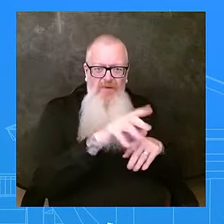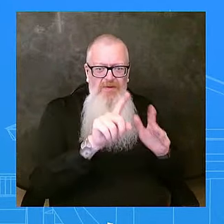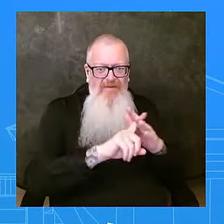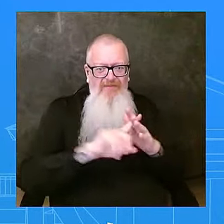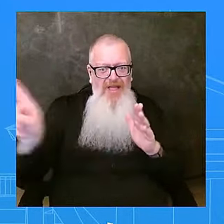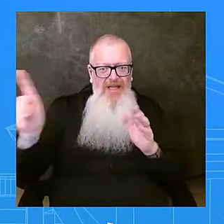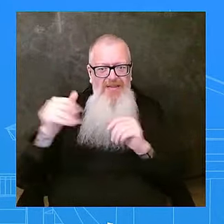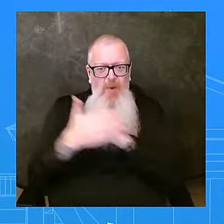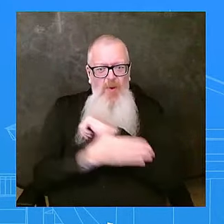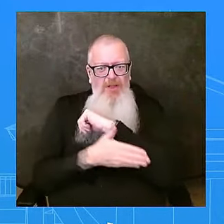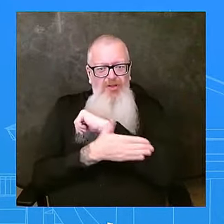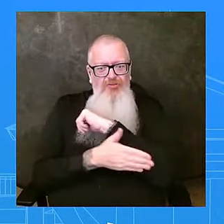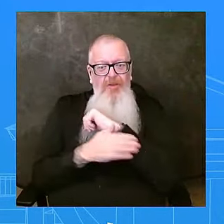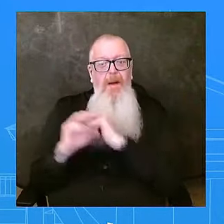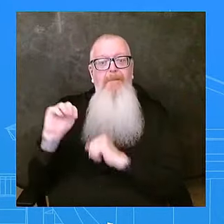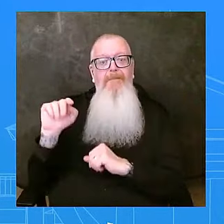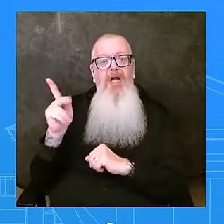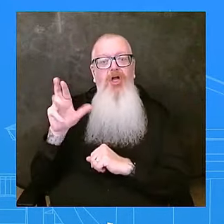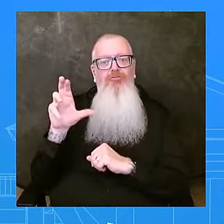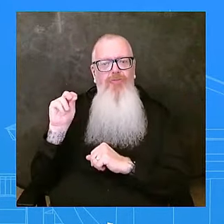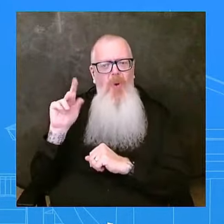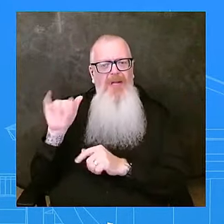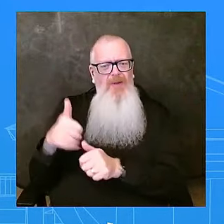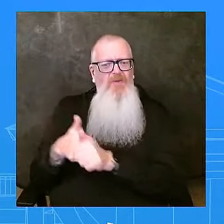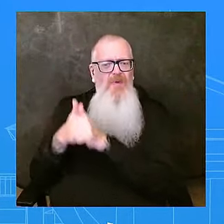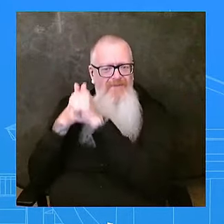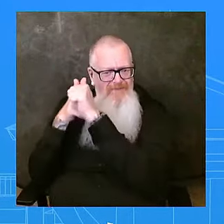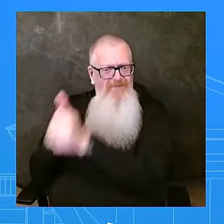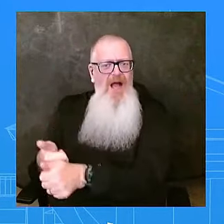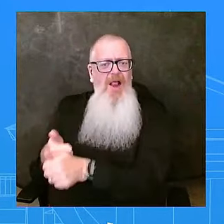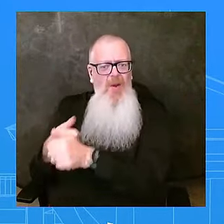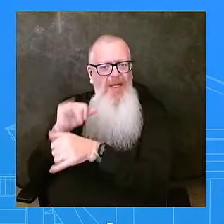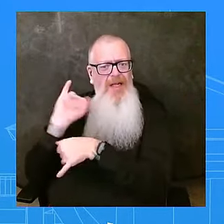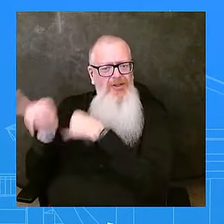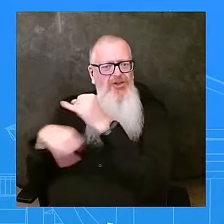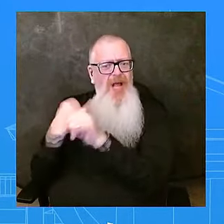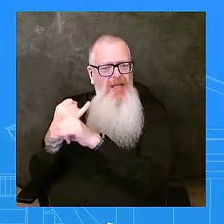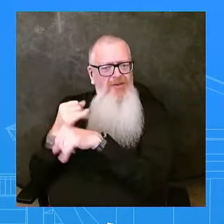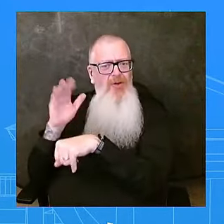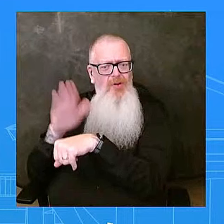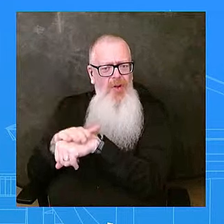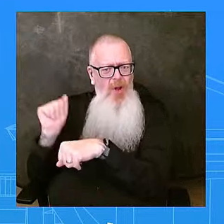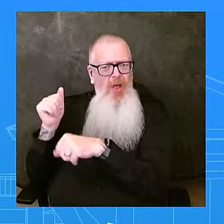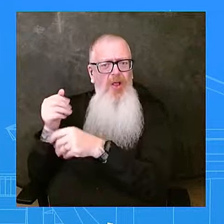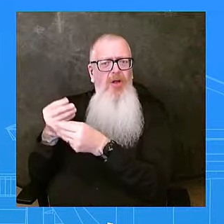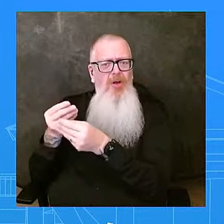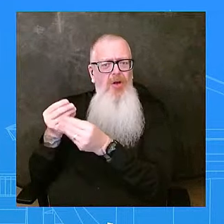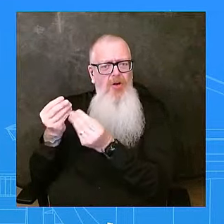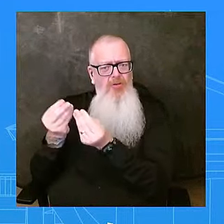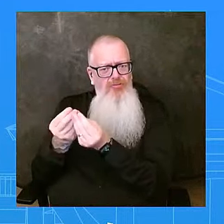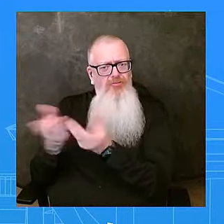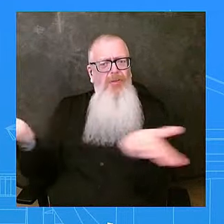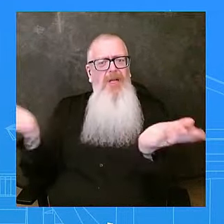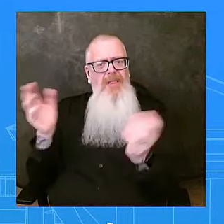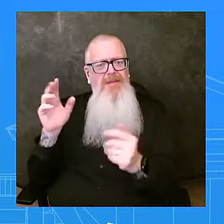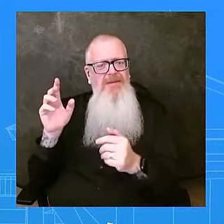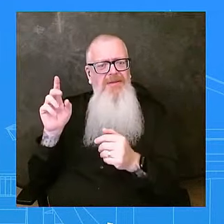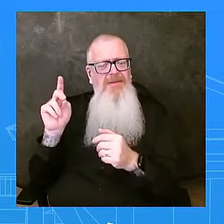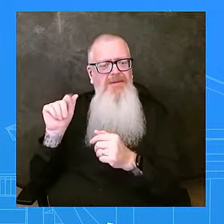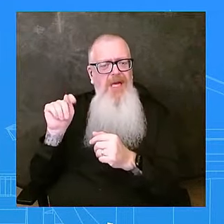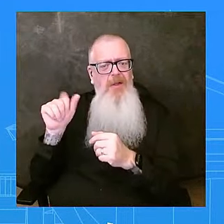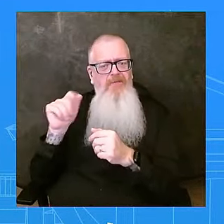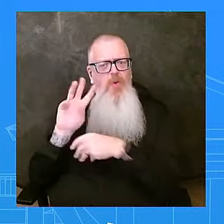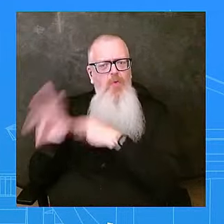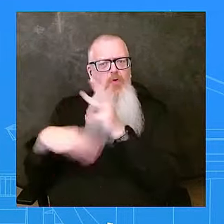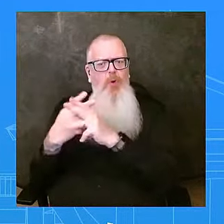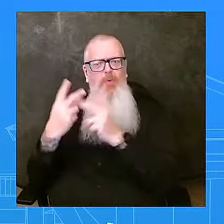of the international community and, quite frankly, the Venezuelan people, and release the data so that the whole world can see what the Venezuelan people, who